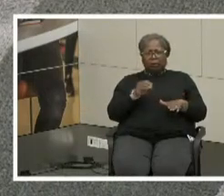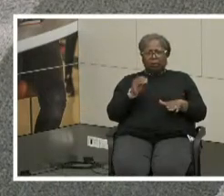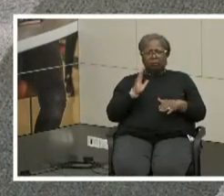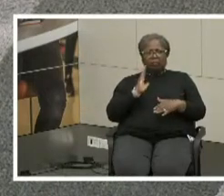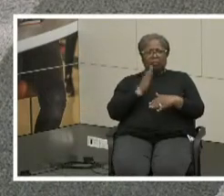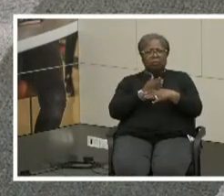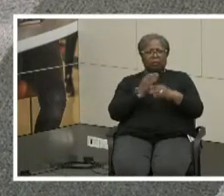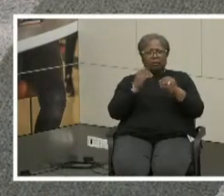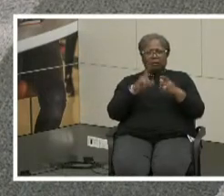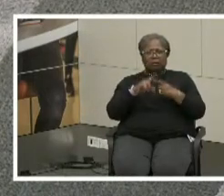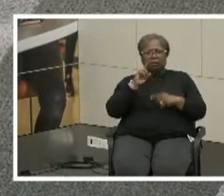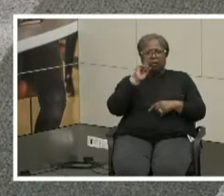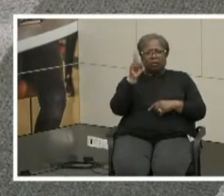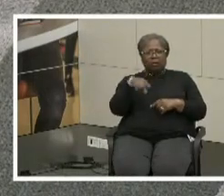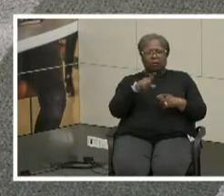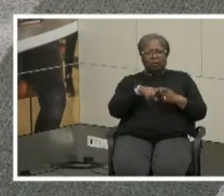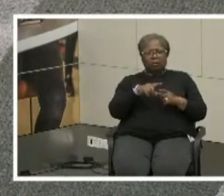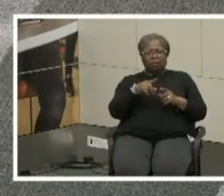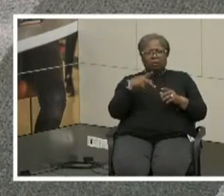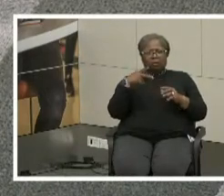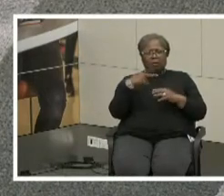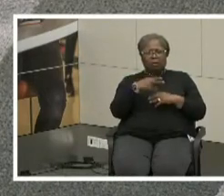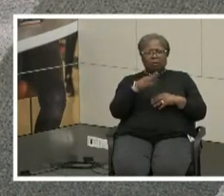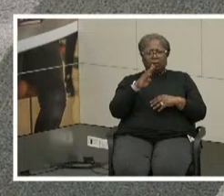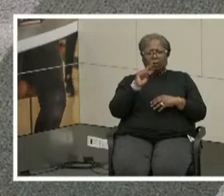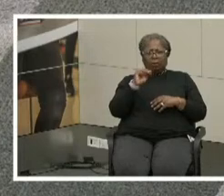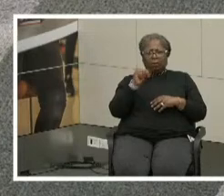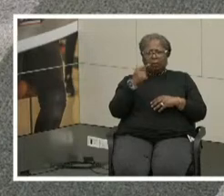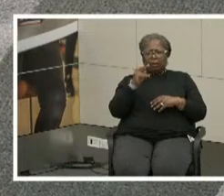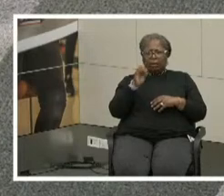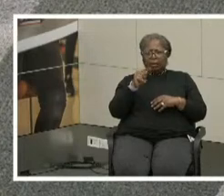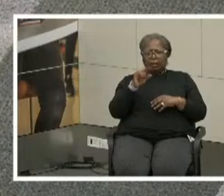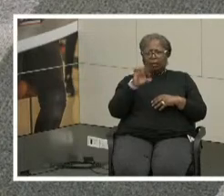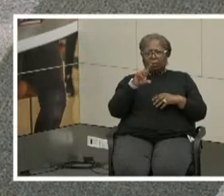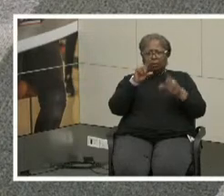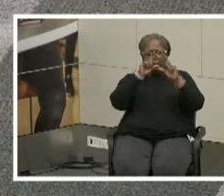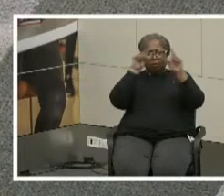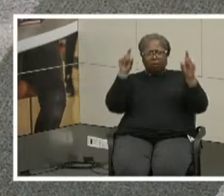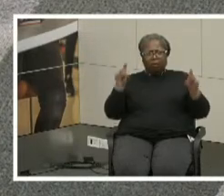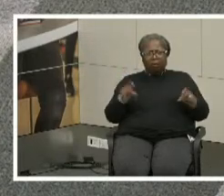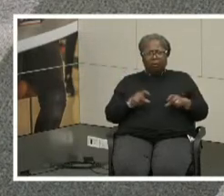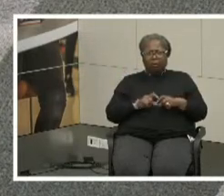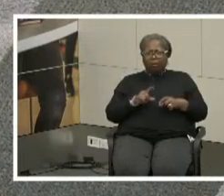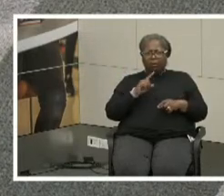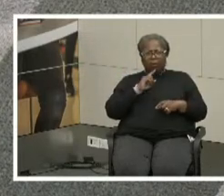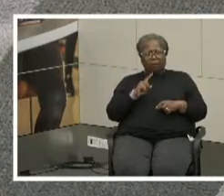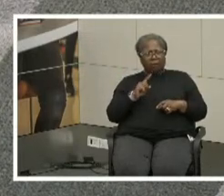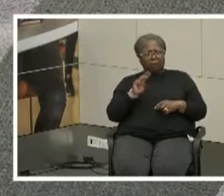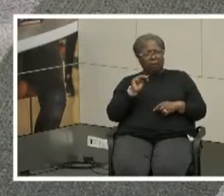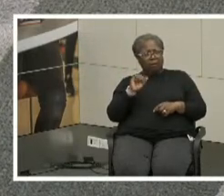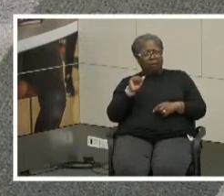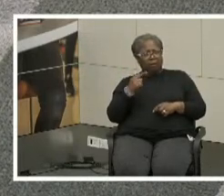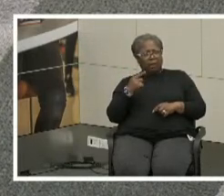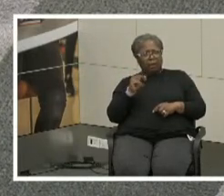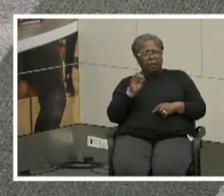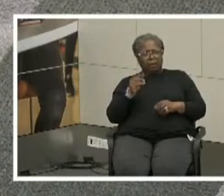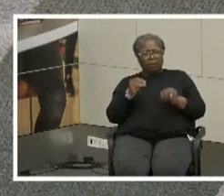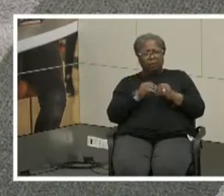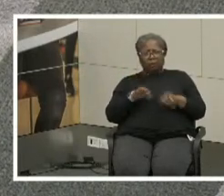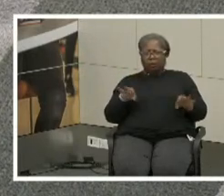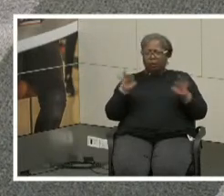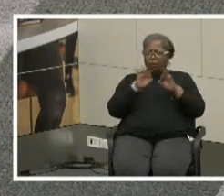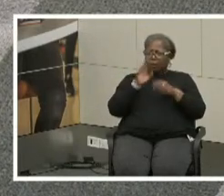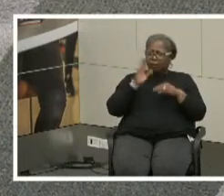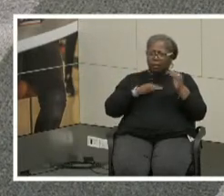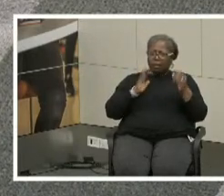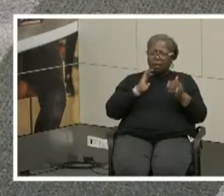teacher to order him to cut the magnetic borders around the material on the bulletin board is a magnetic strip more important than